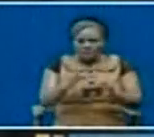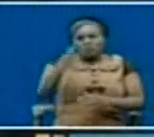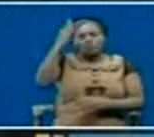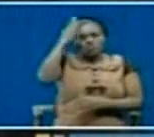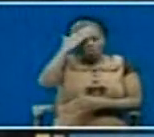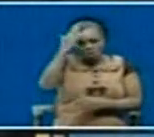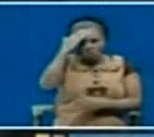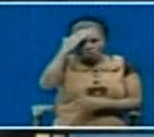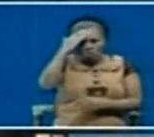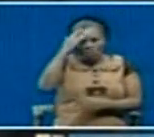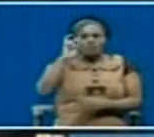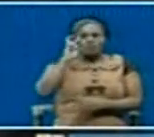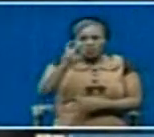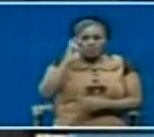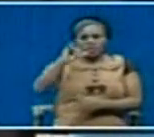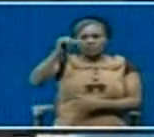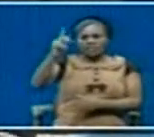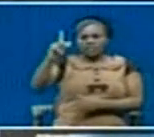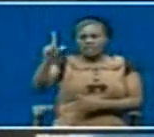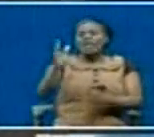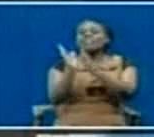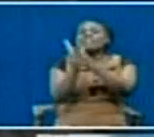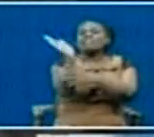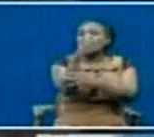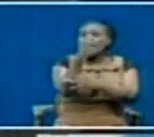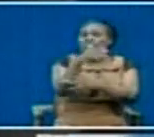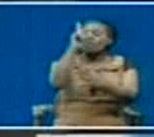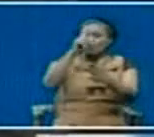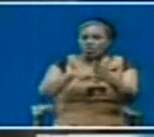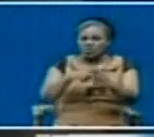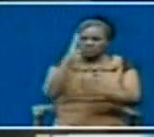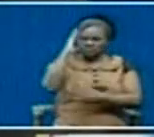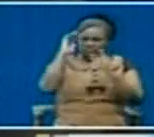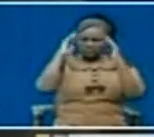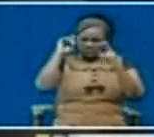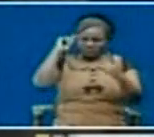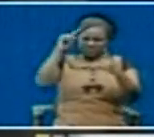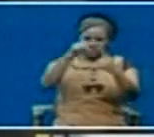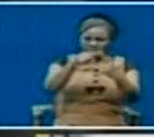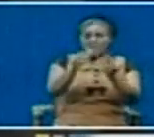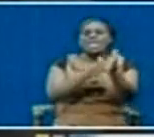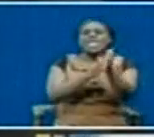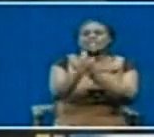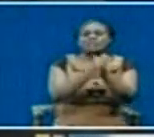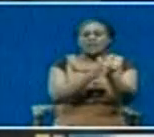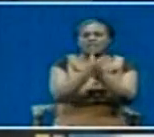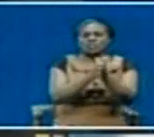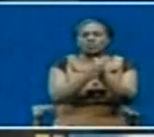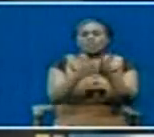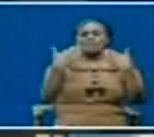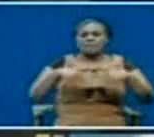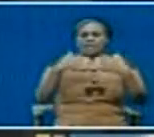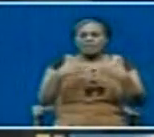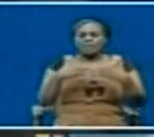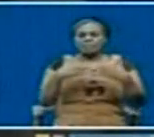those of viewers who watch JKL, you know Thursdays is restricted to inspiration, bringing guests who